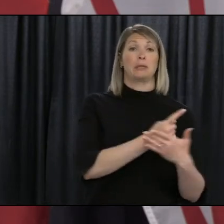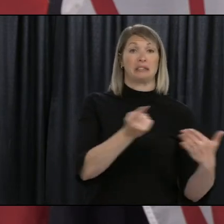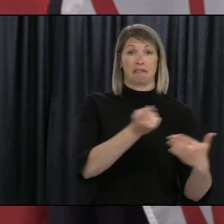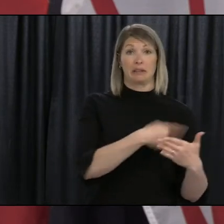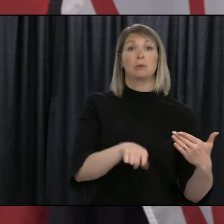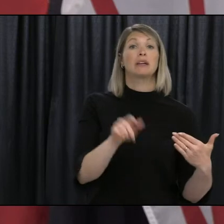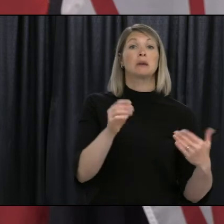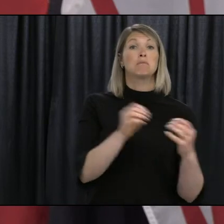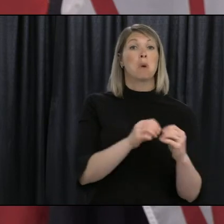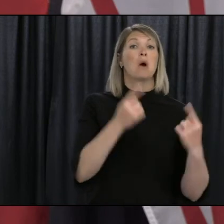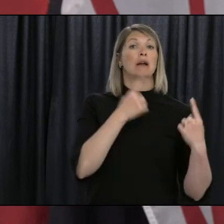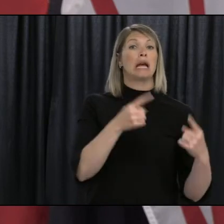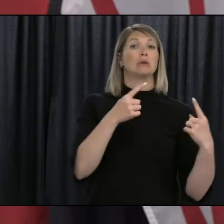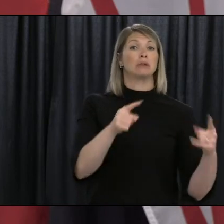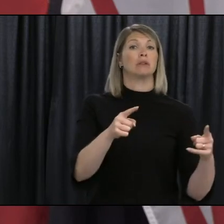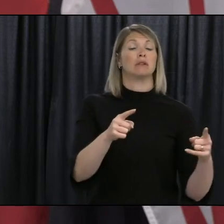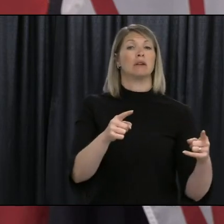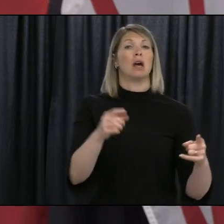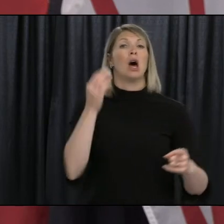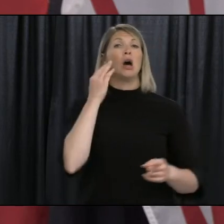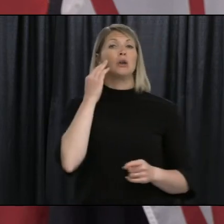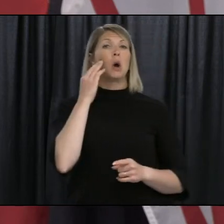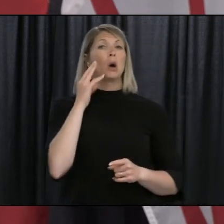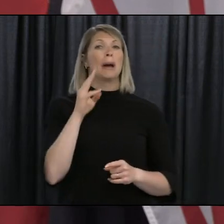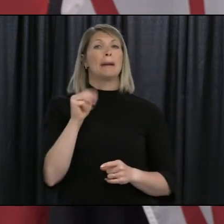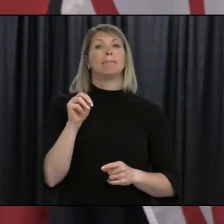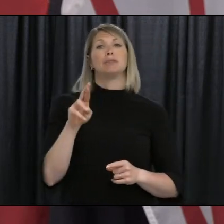know Mr. Mills has been